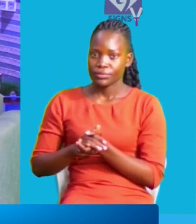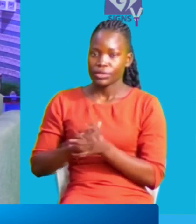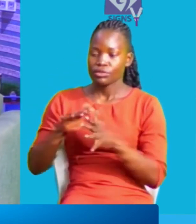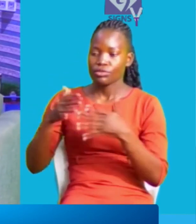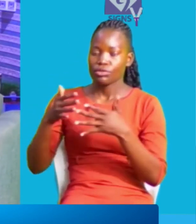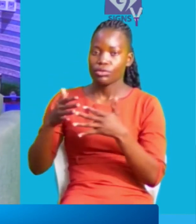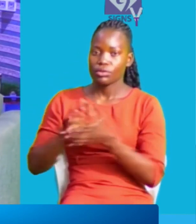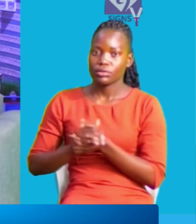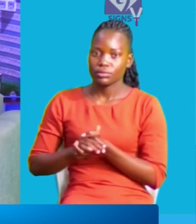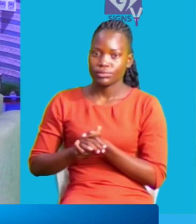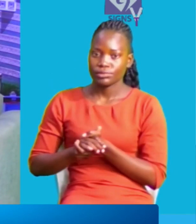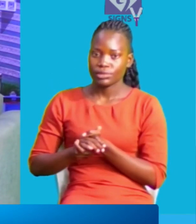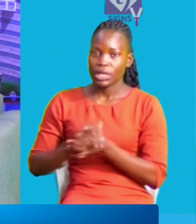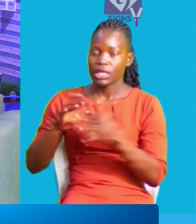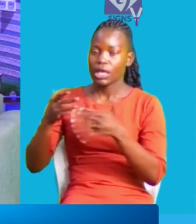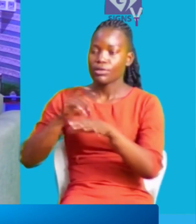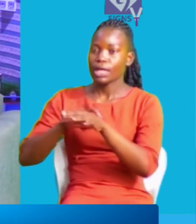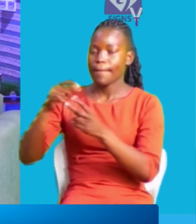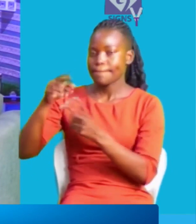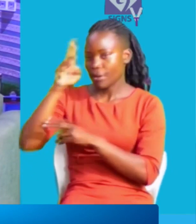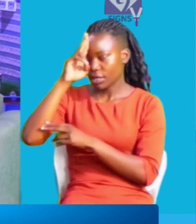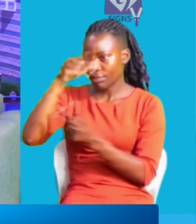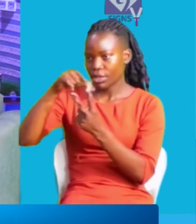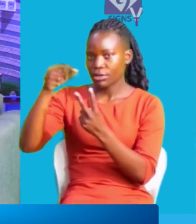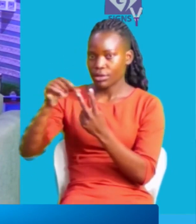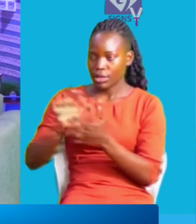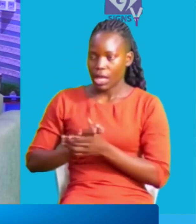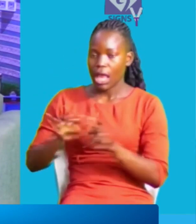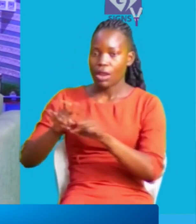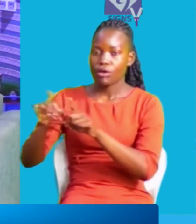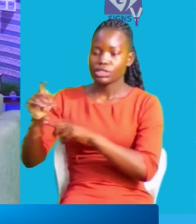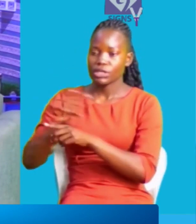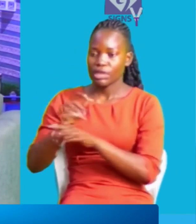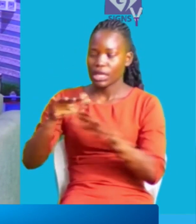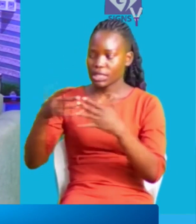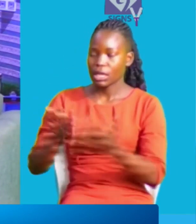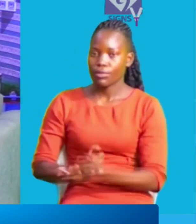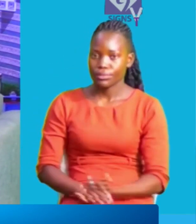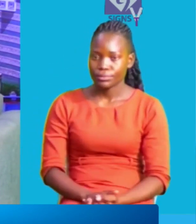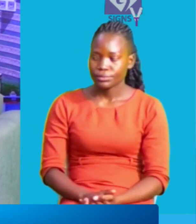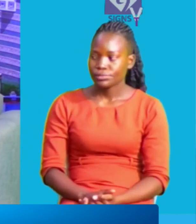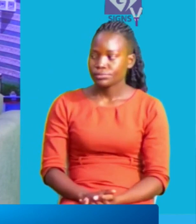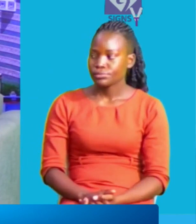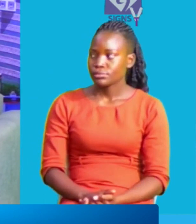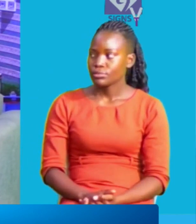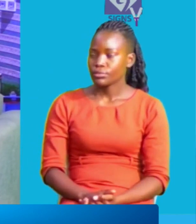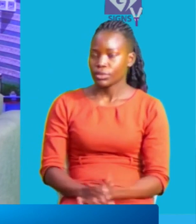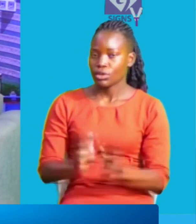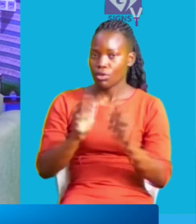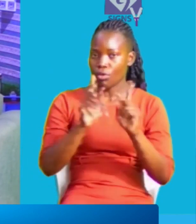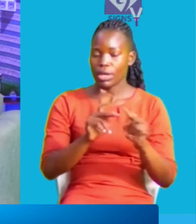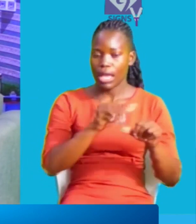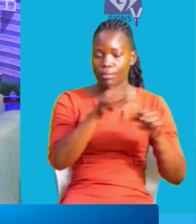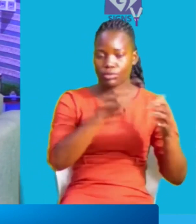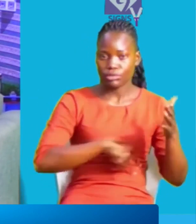shell, how does it look when police officers are being recruited, and what does the training look like? All